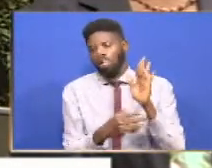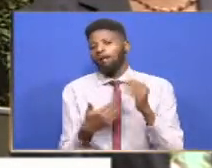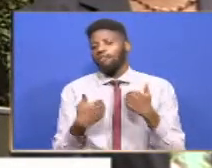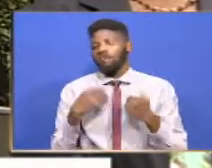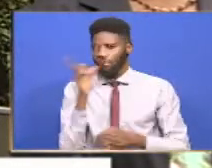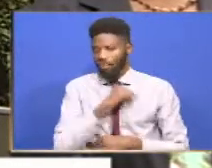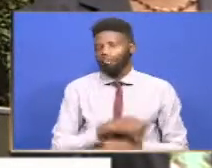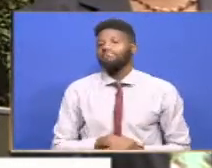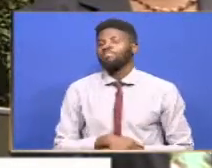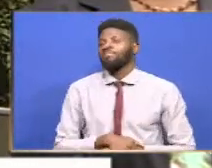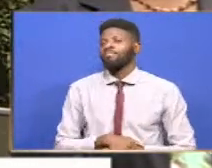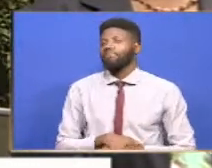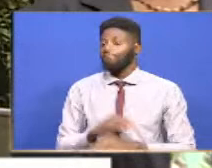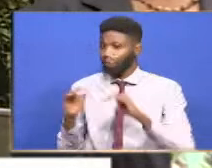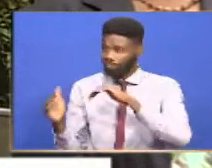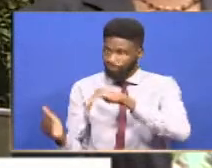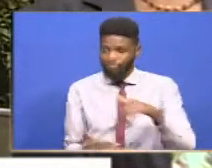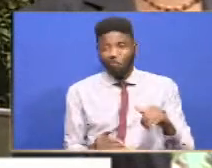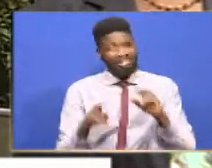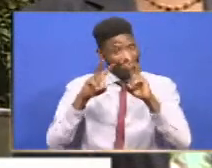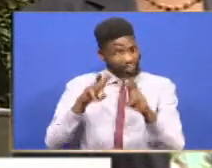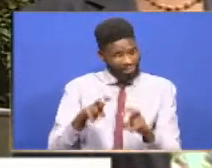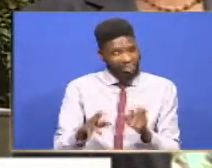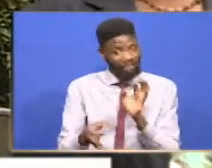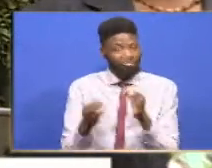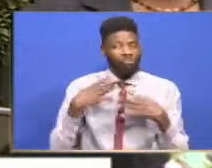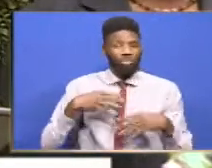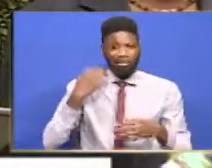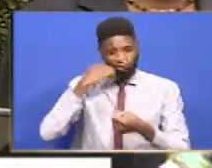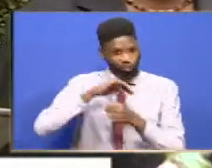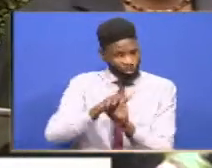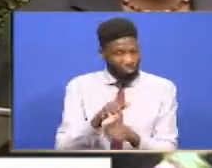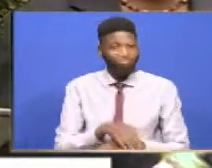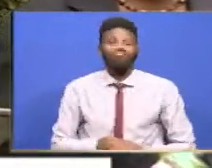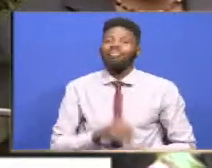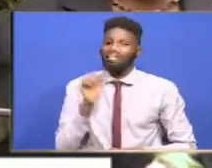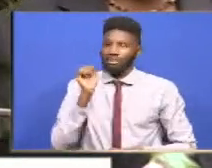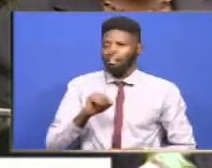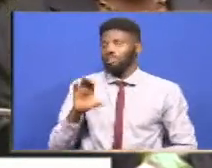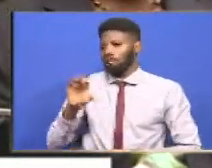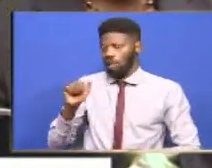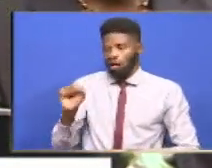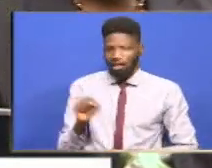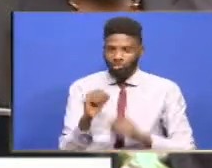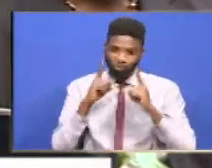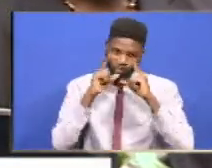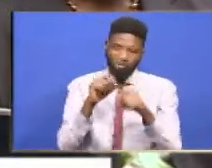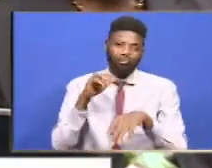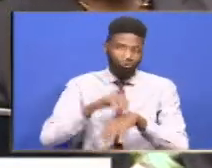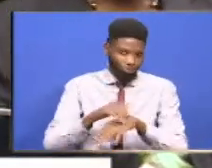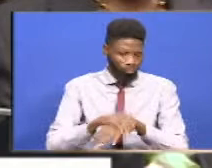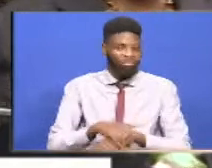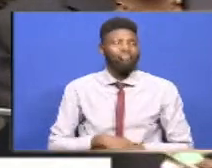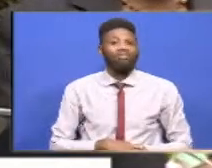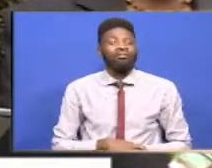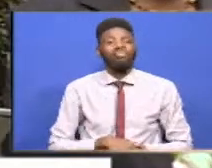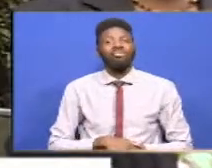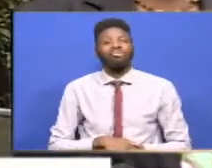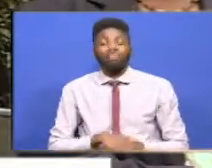Testing for COVID, yes, as Waziri said, is a good practice based on the clinical judgment of the